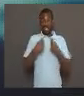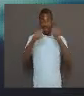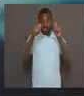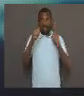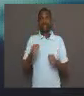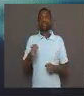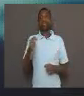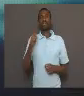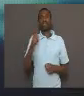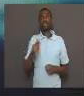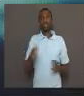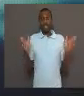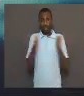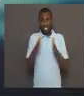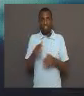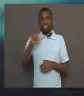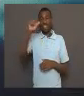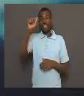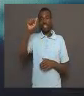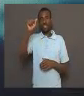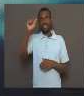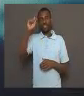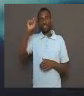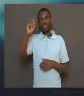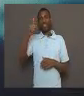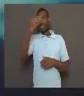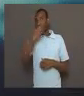the specific latent heat of fusion?